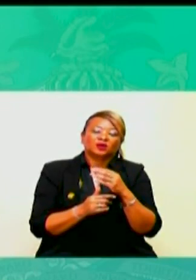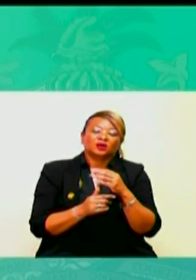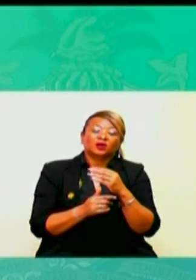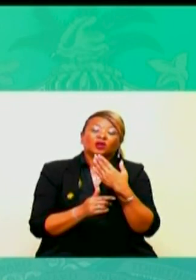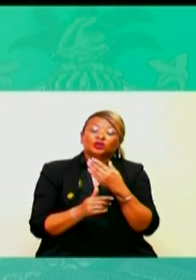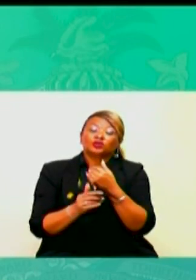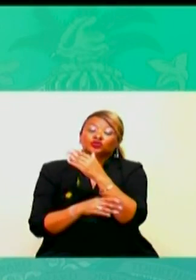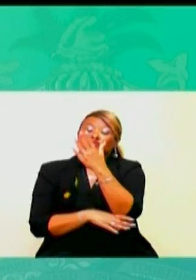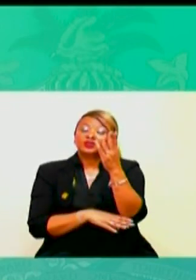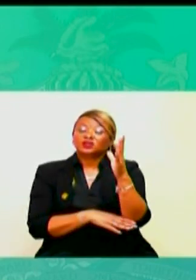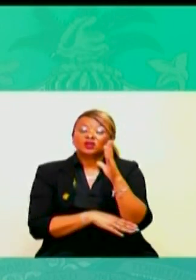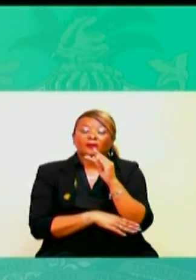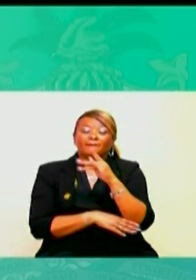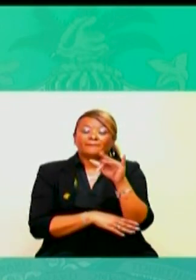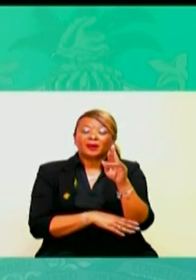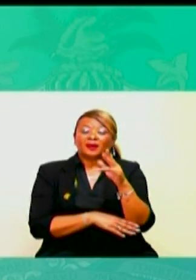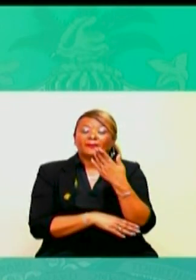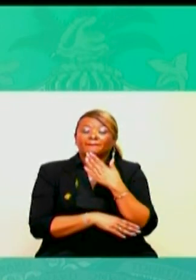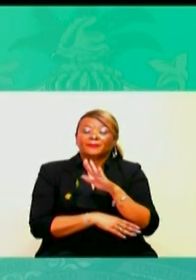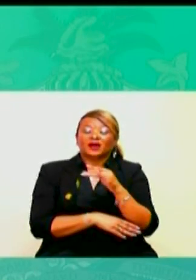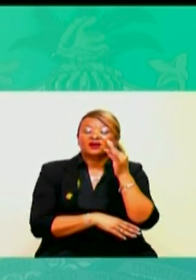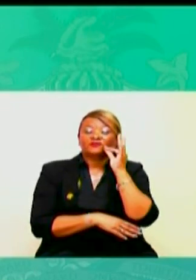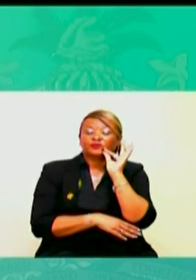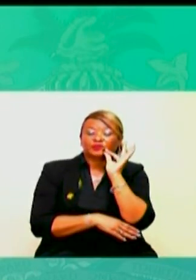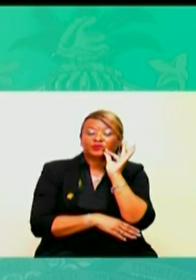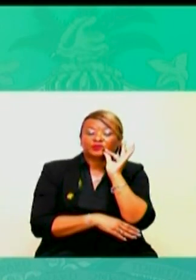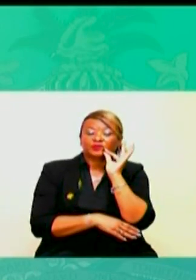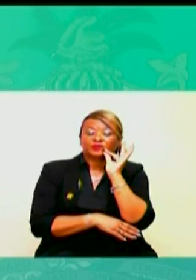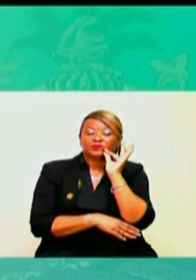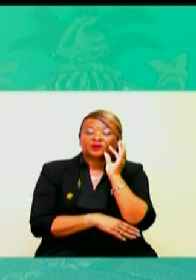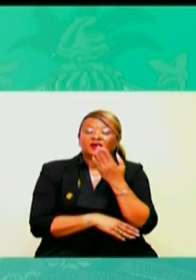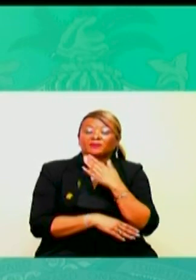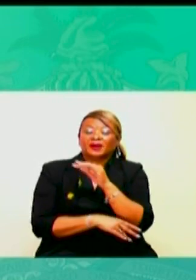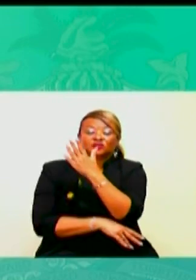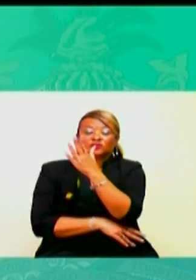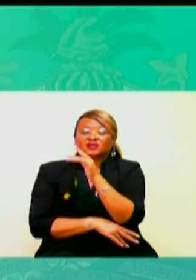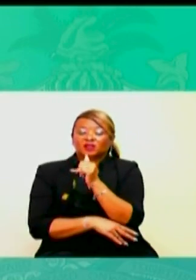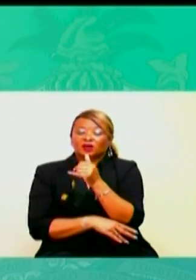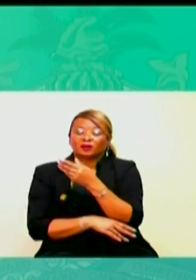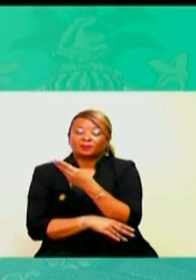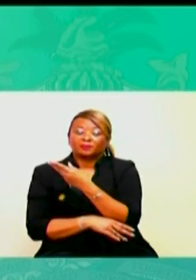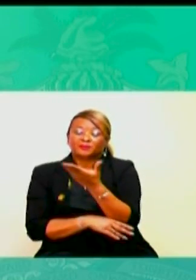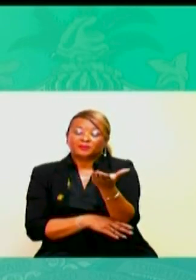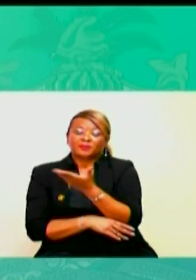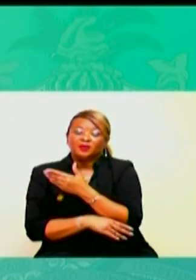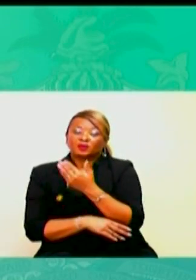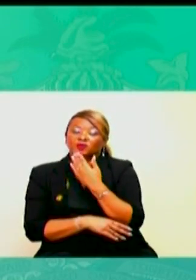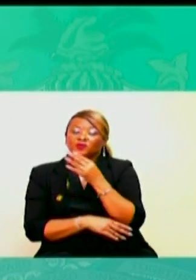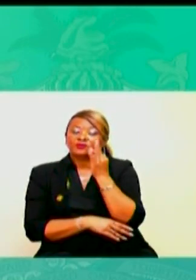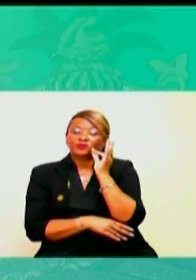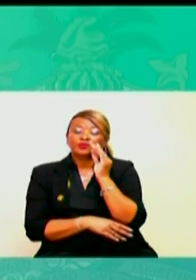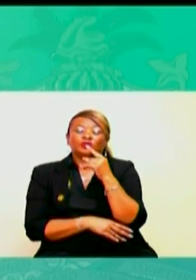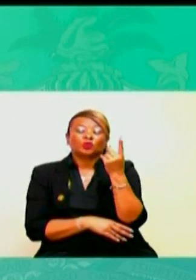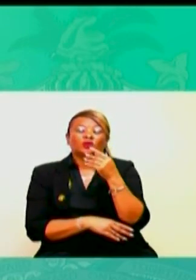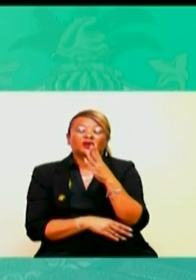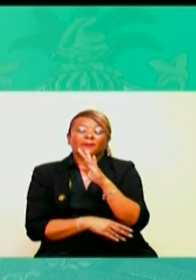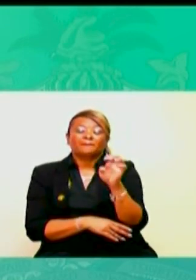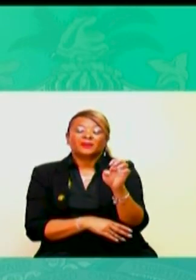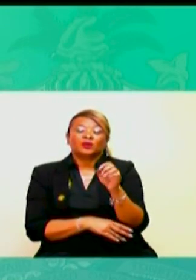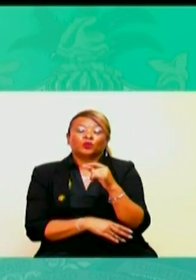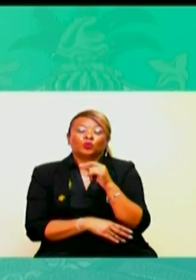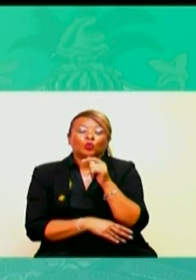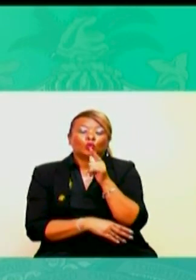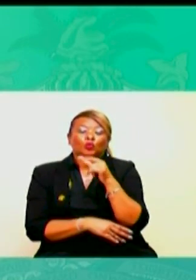fruit, and a bad tree cannot bear good fruit. You can only be who you are. You want to know who a person